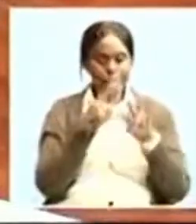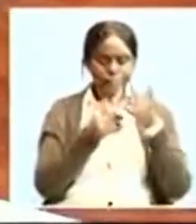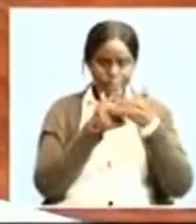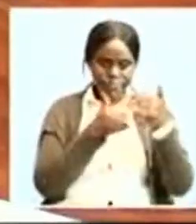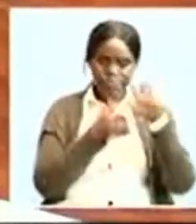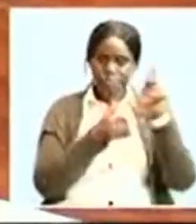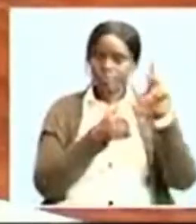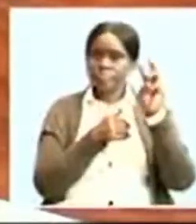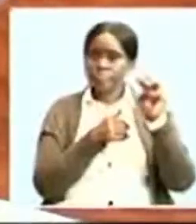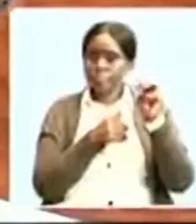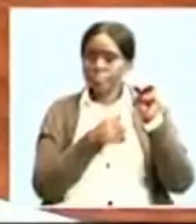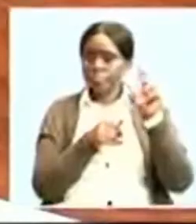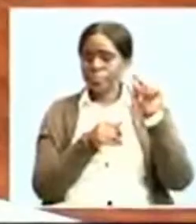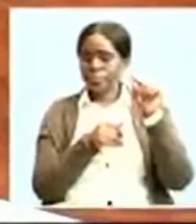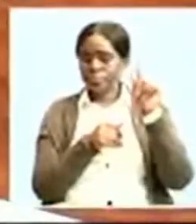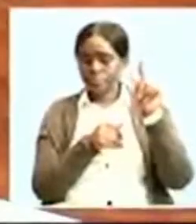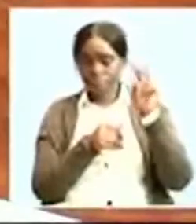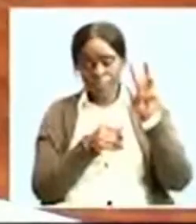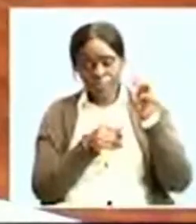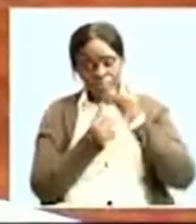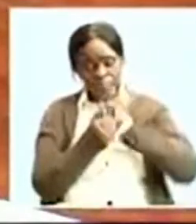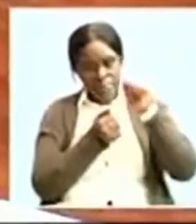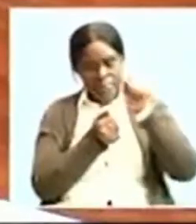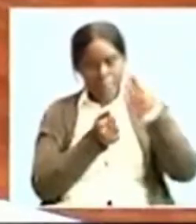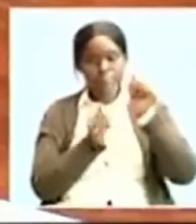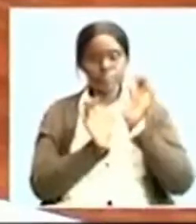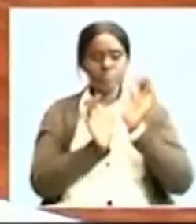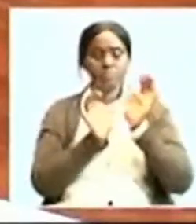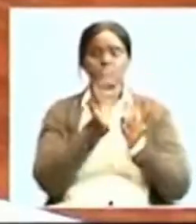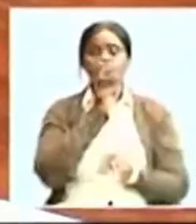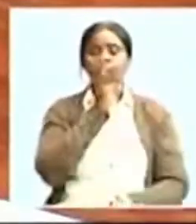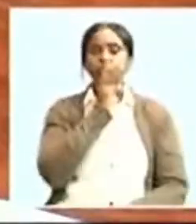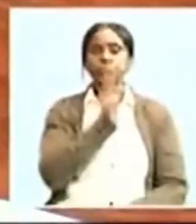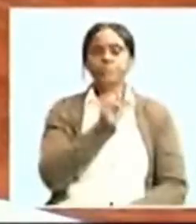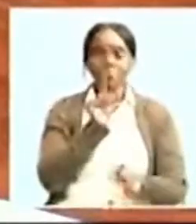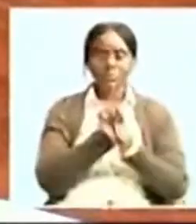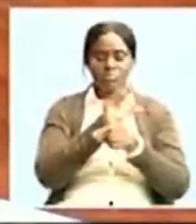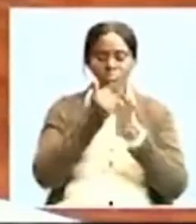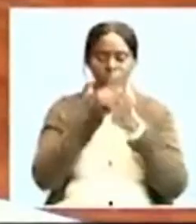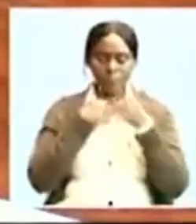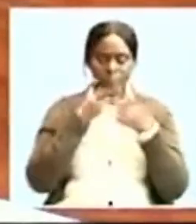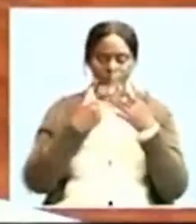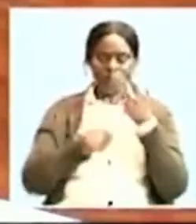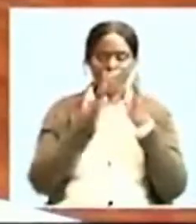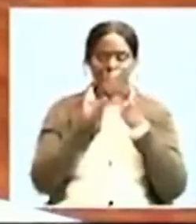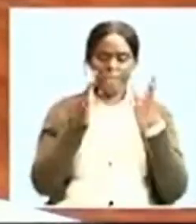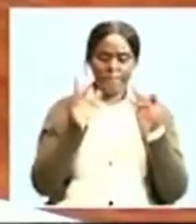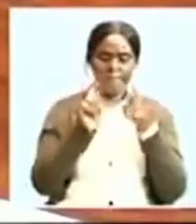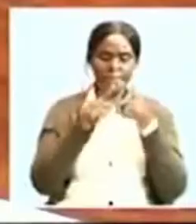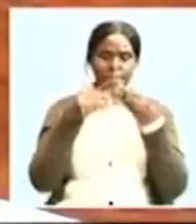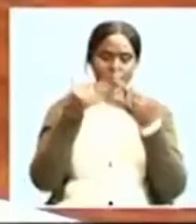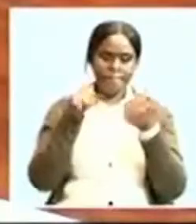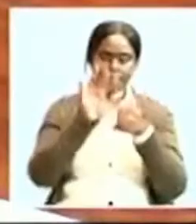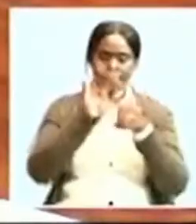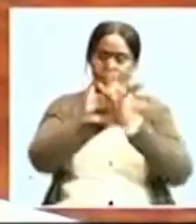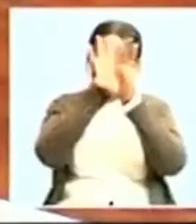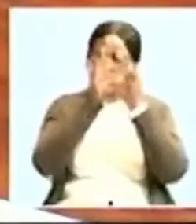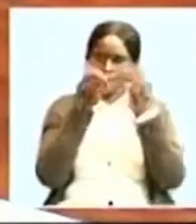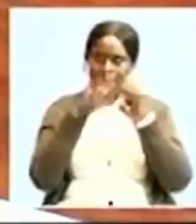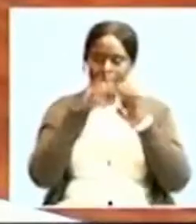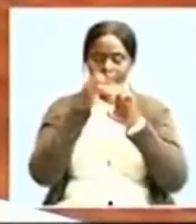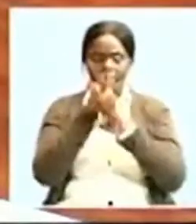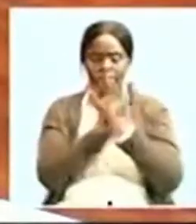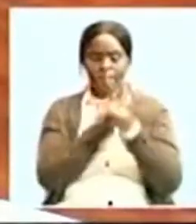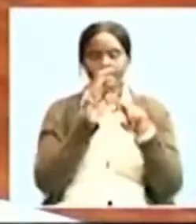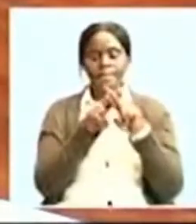it a kilometer? Is it 20 kilometers away that you'll be pushing this water to? So it all has to do with expansion. But given your clarification even earlier,